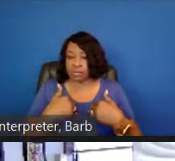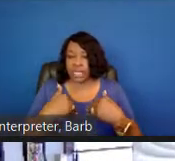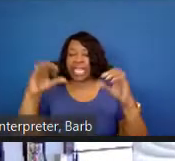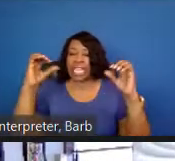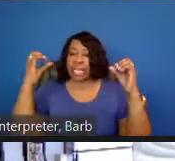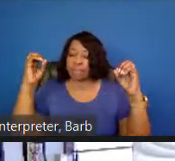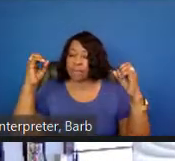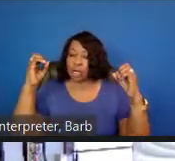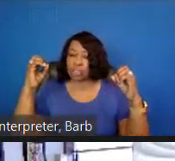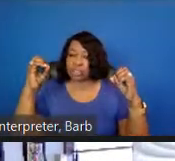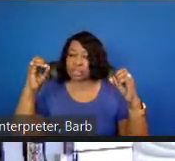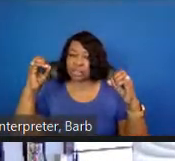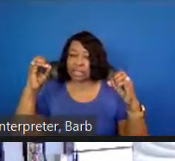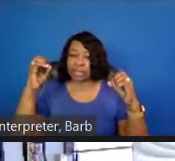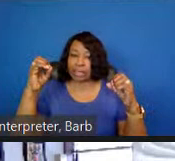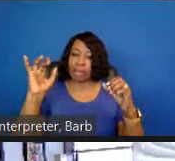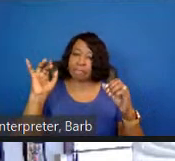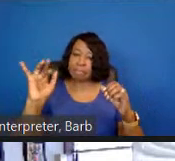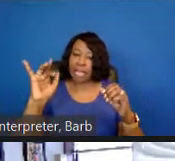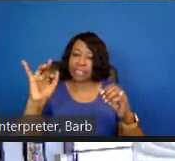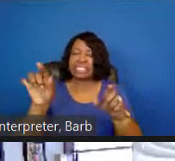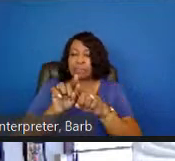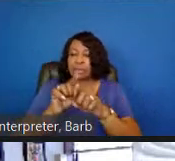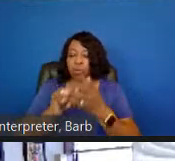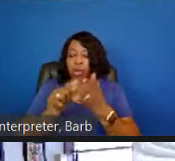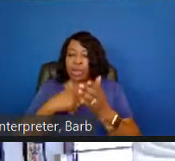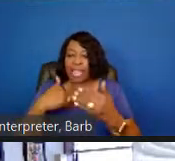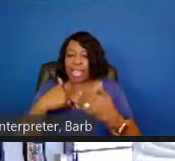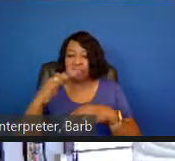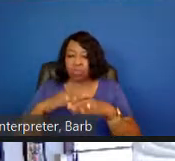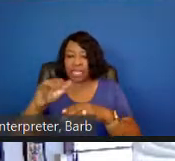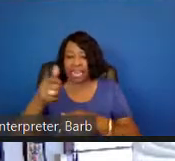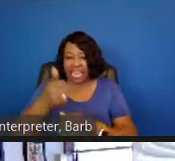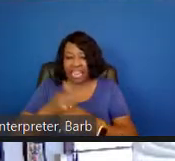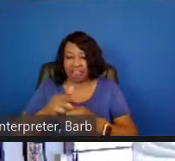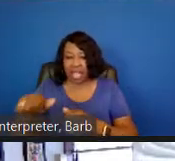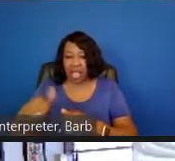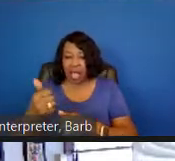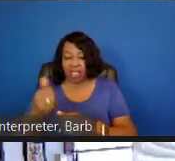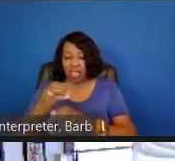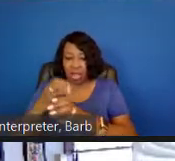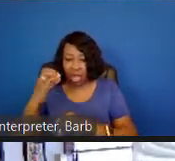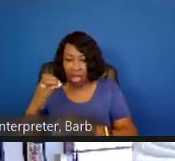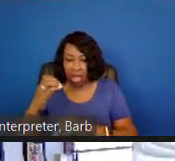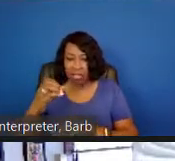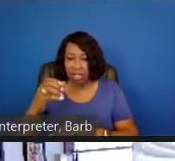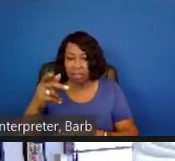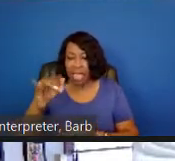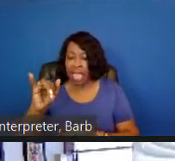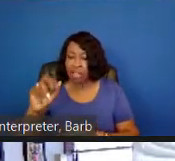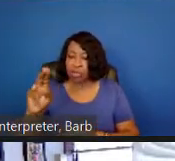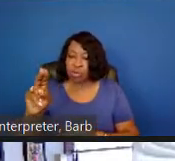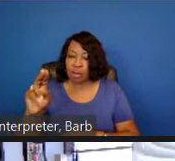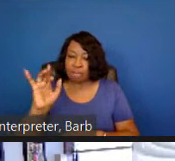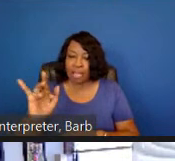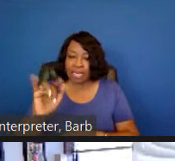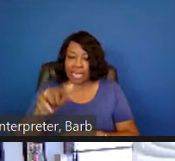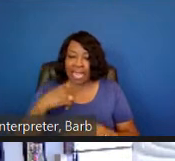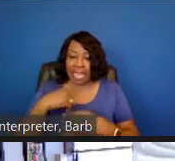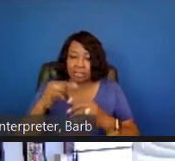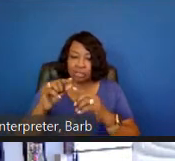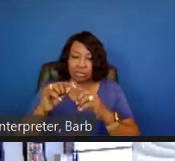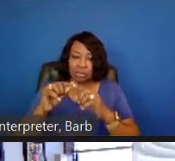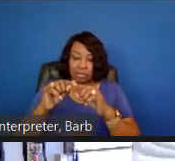emergency buttons, very similar to what we have on every other car, the PIU buttons. It has a little raised ring around the